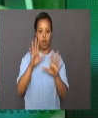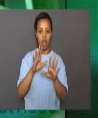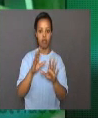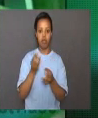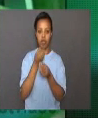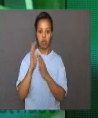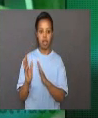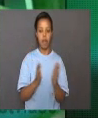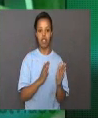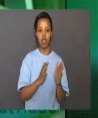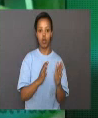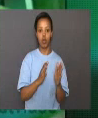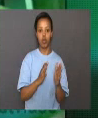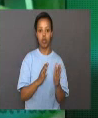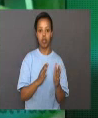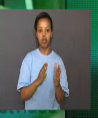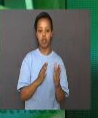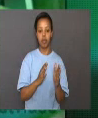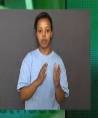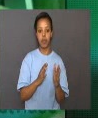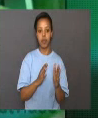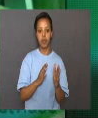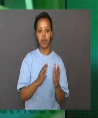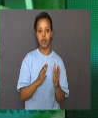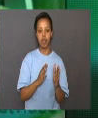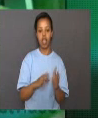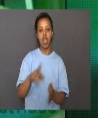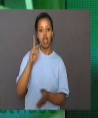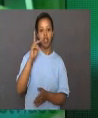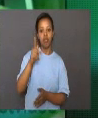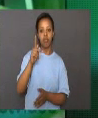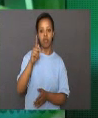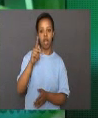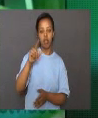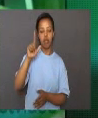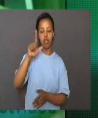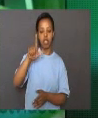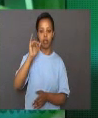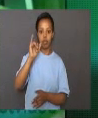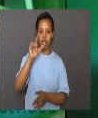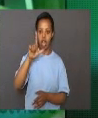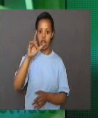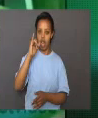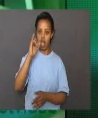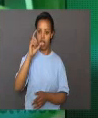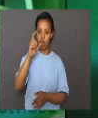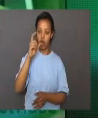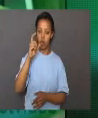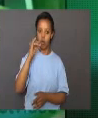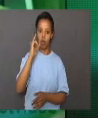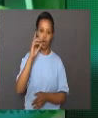take place outside the thylakoid membranes in the stroma,